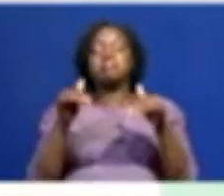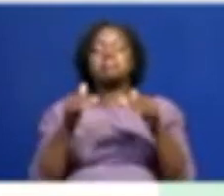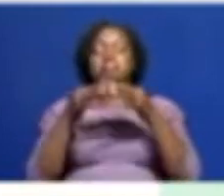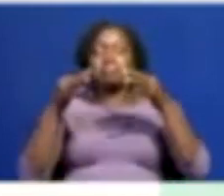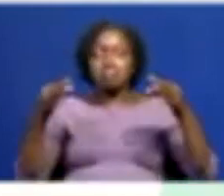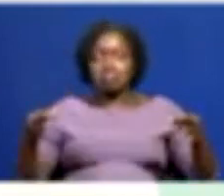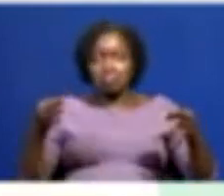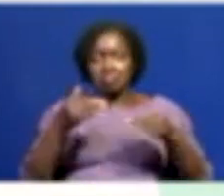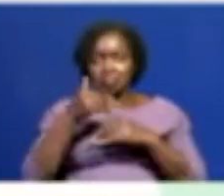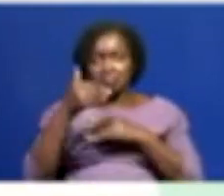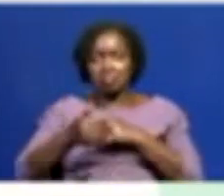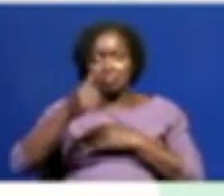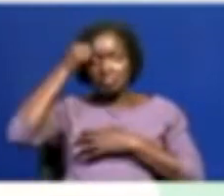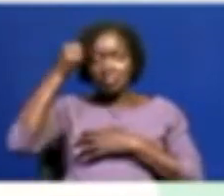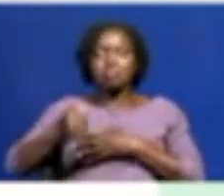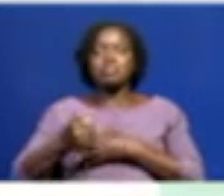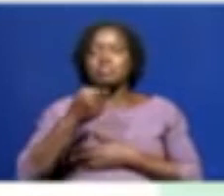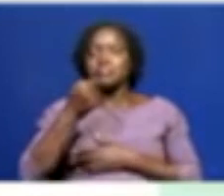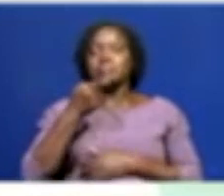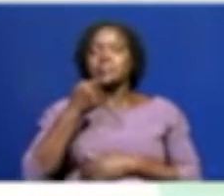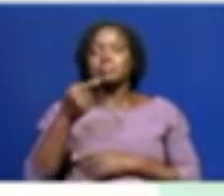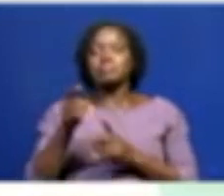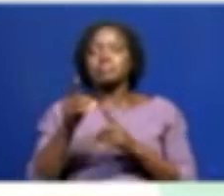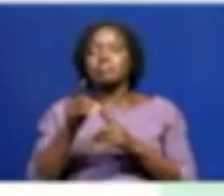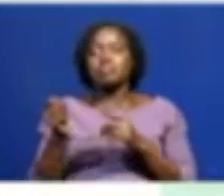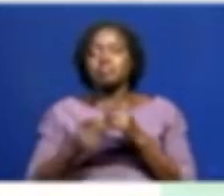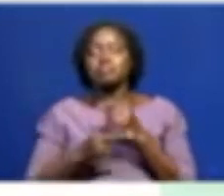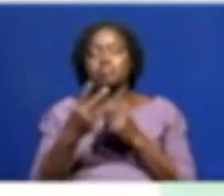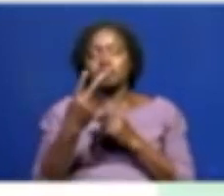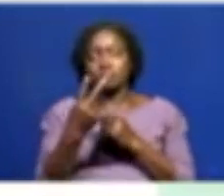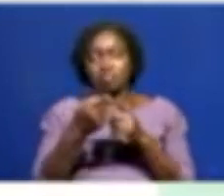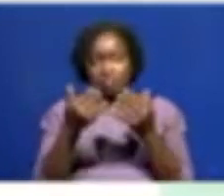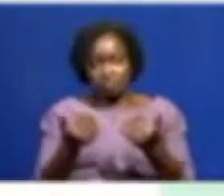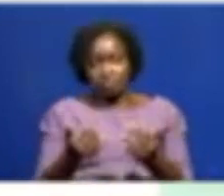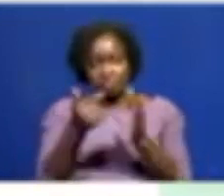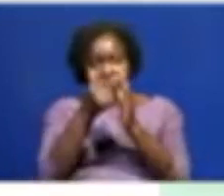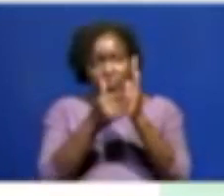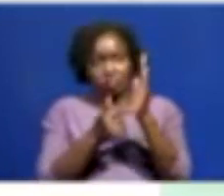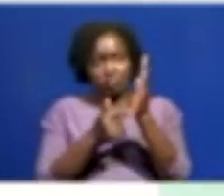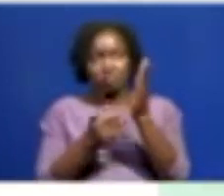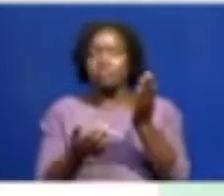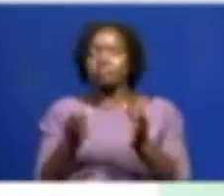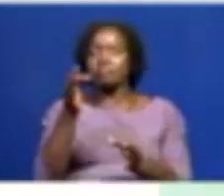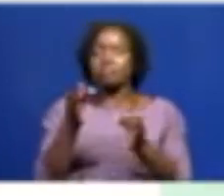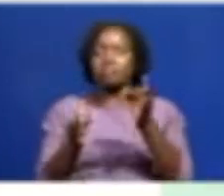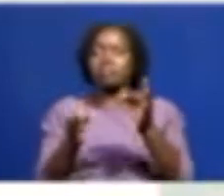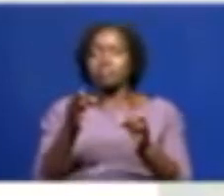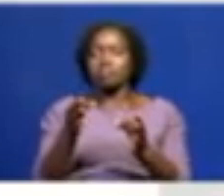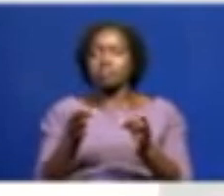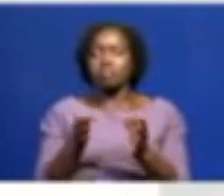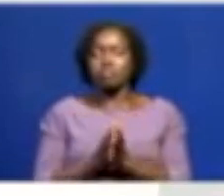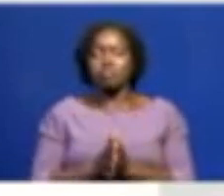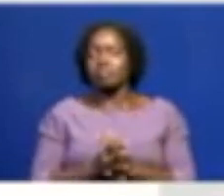longer after the judge set the mentioned date 2 months from now. More details in the Skills of Justice segment.